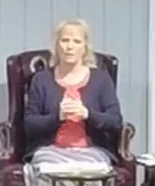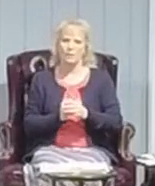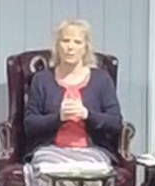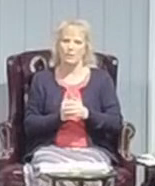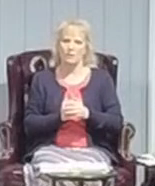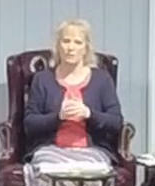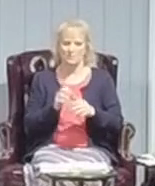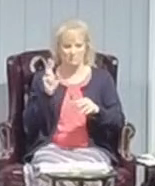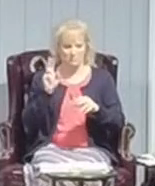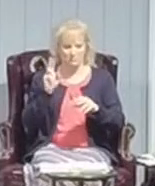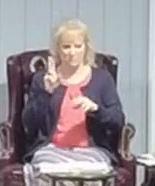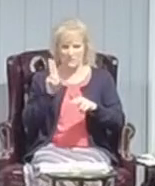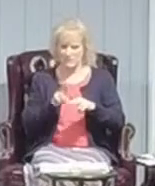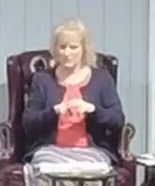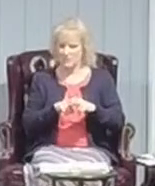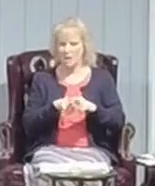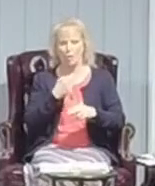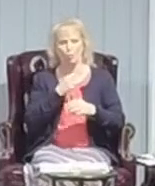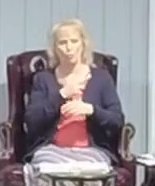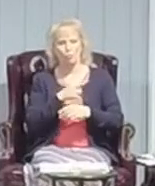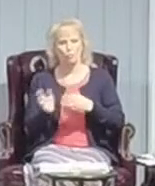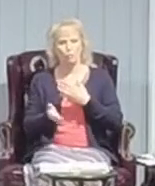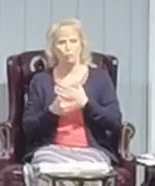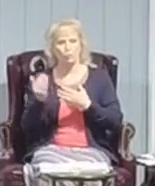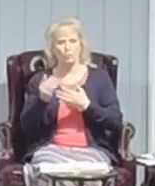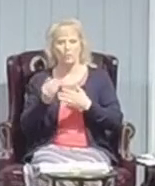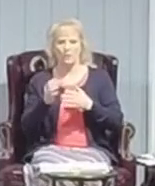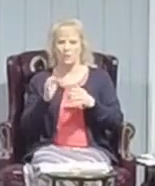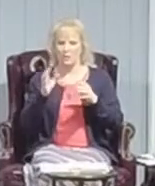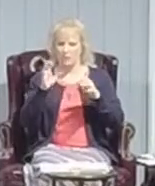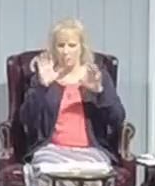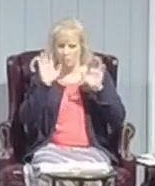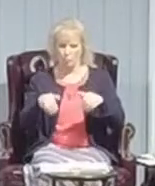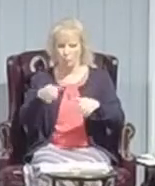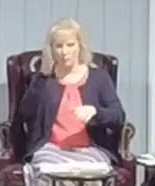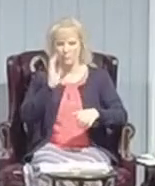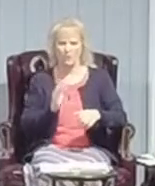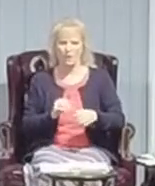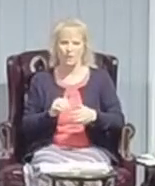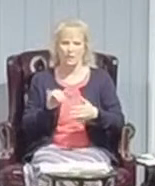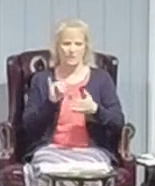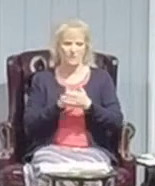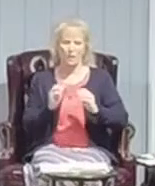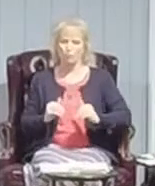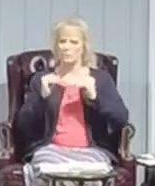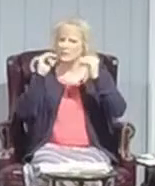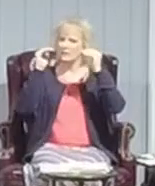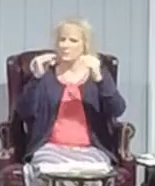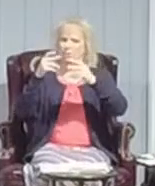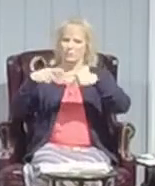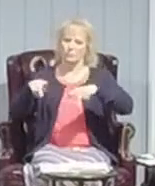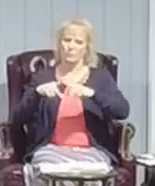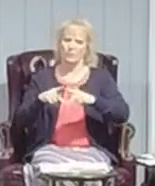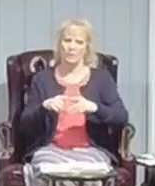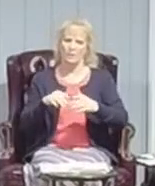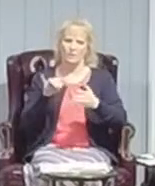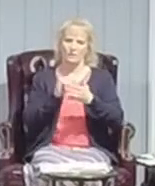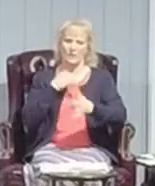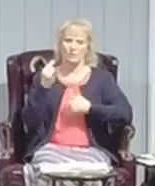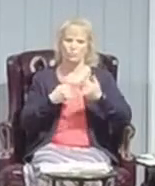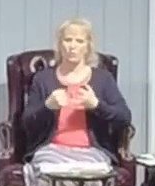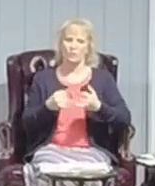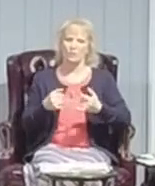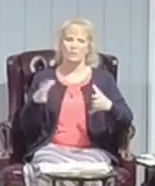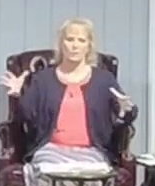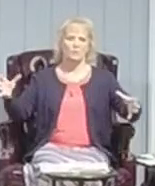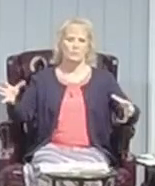Sat down at the right hand of the throne of God. That exalted position. That joy had to include the reception that the